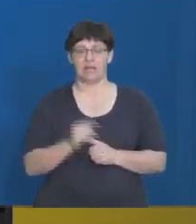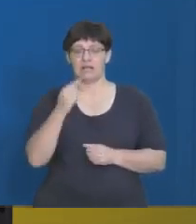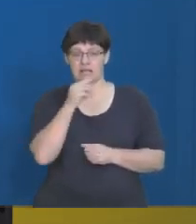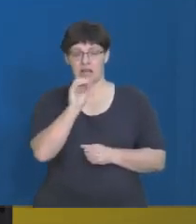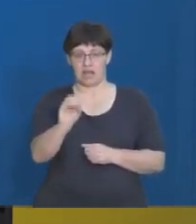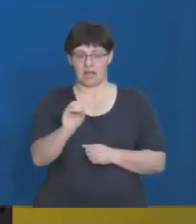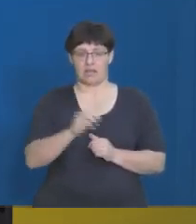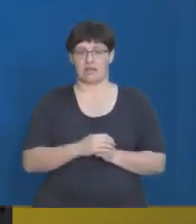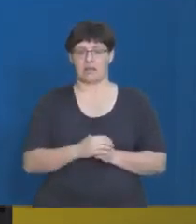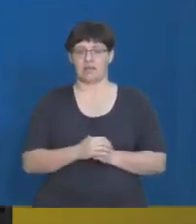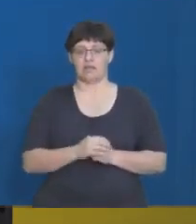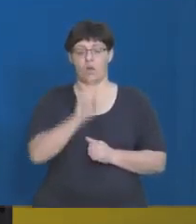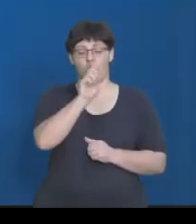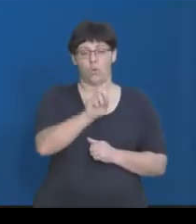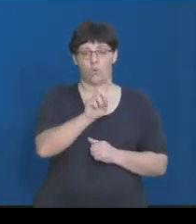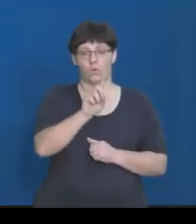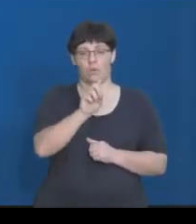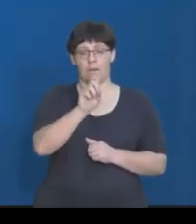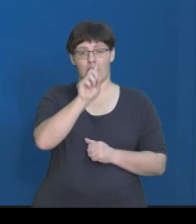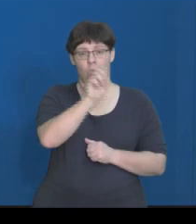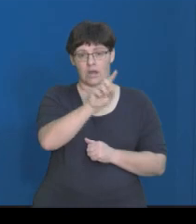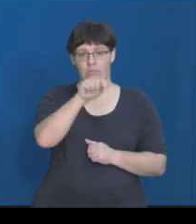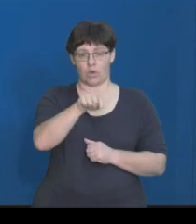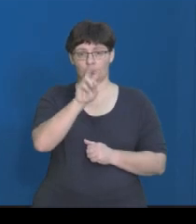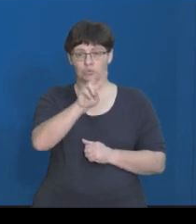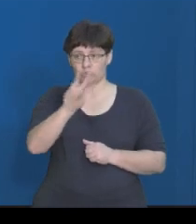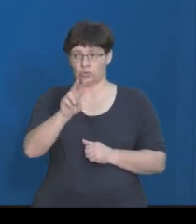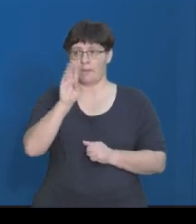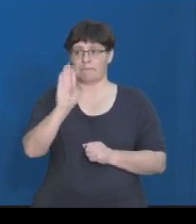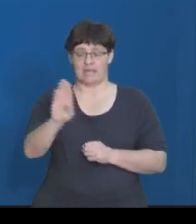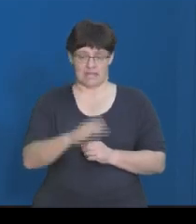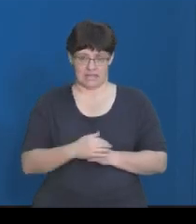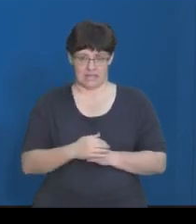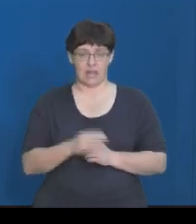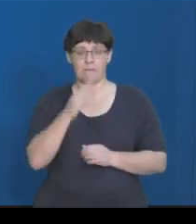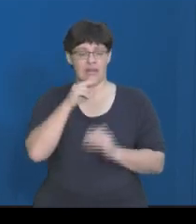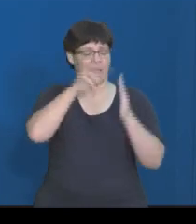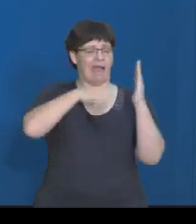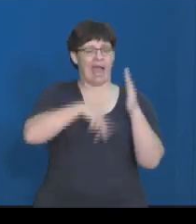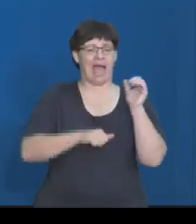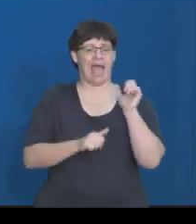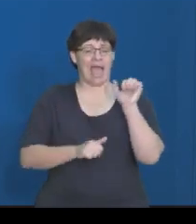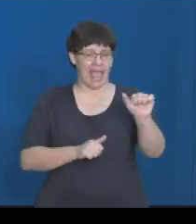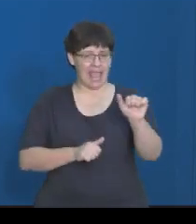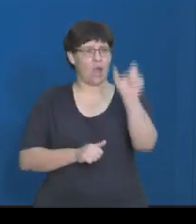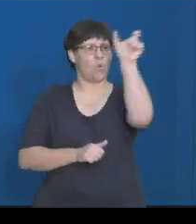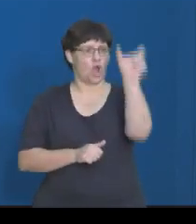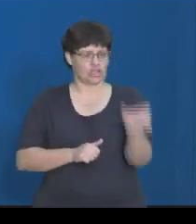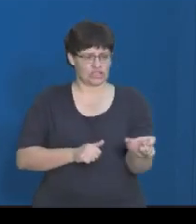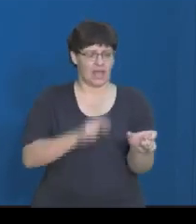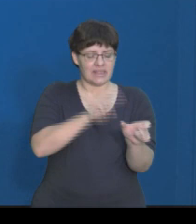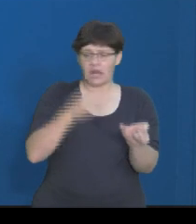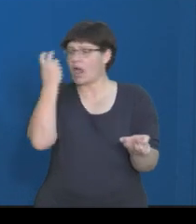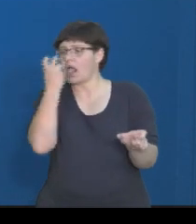and write here 1.22B. Instead of you guys reading column A, which gives you the term, and then looking for